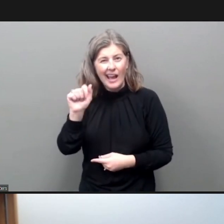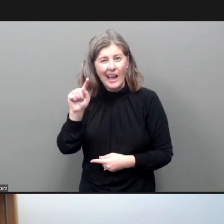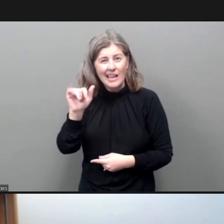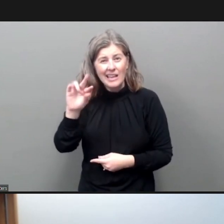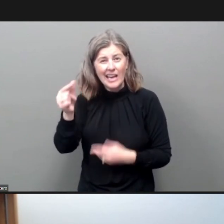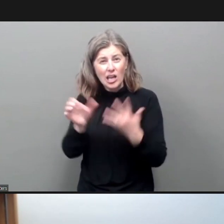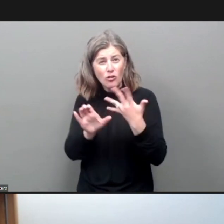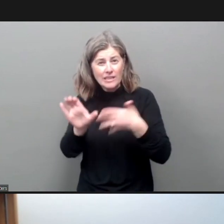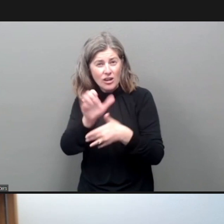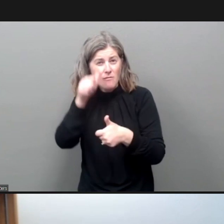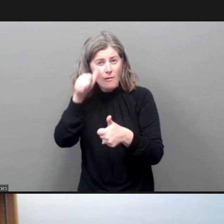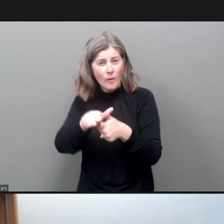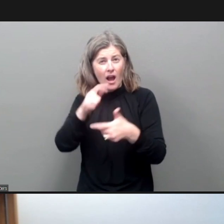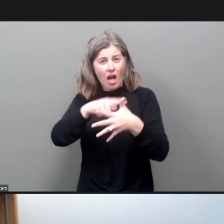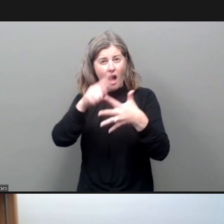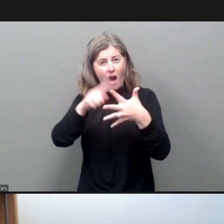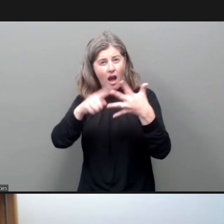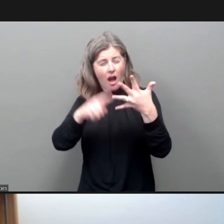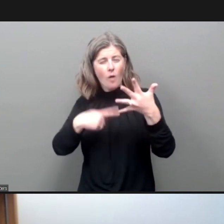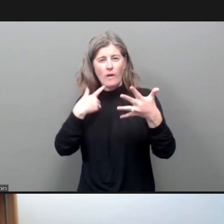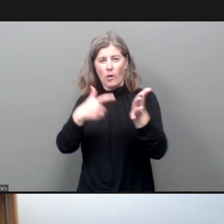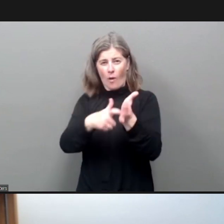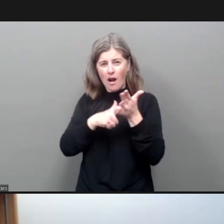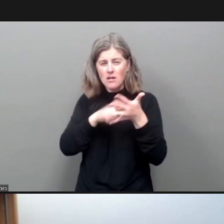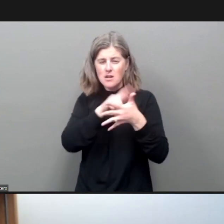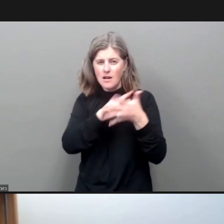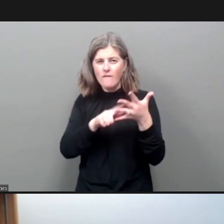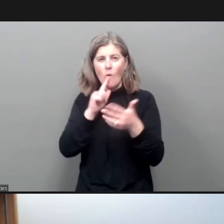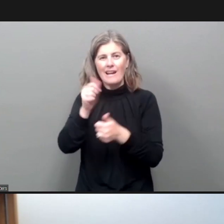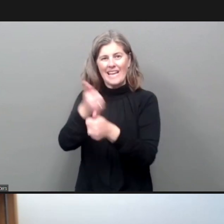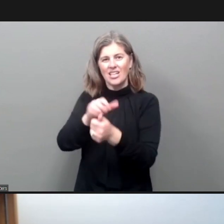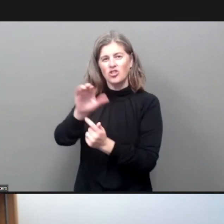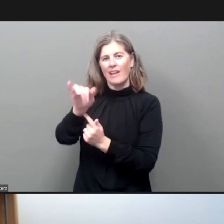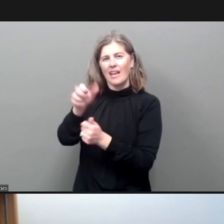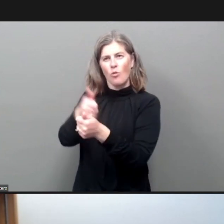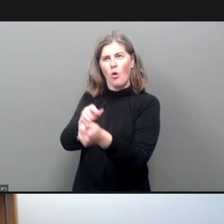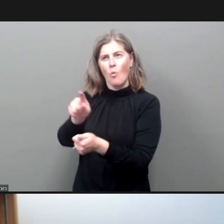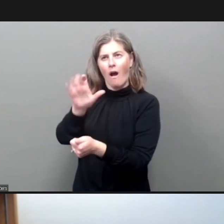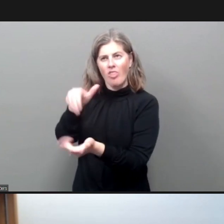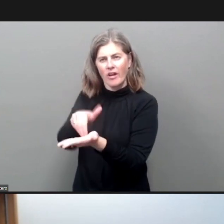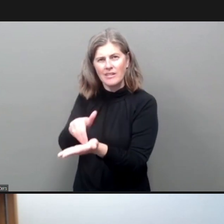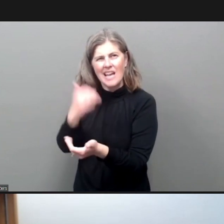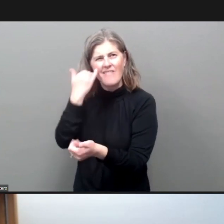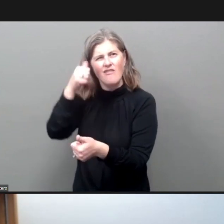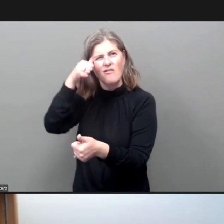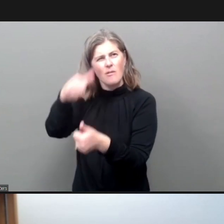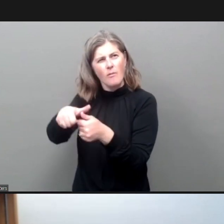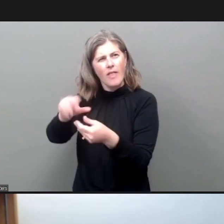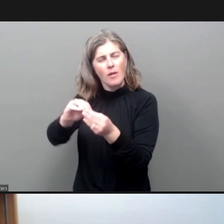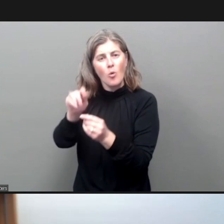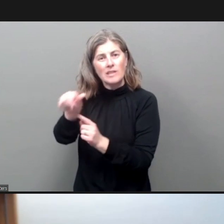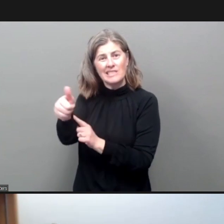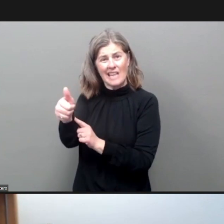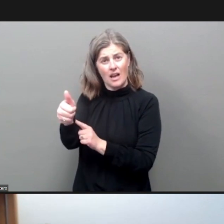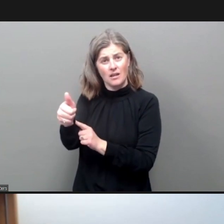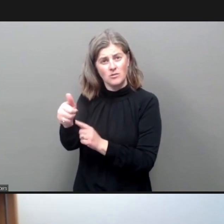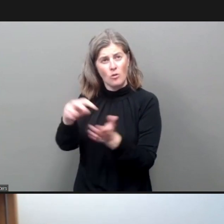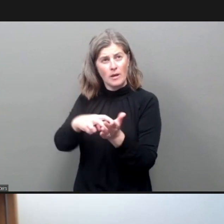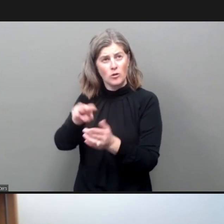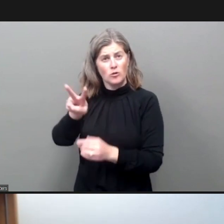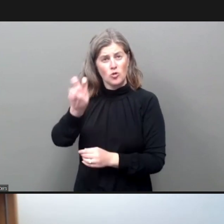cases per 100,000. And I think that number, if I remember correctly, was 10. So